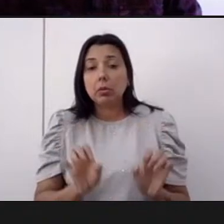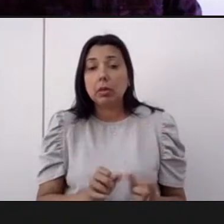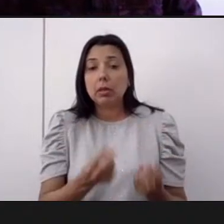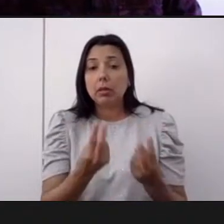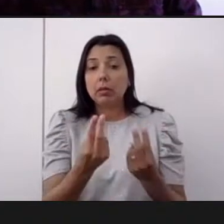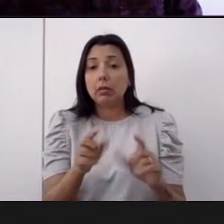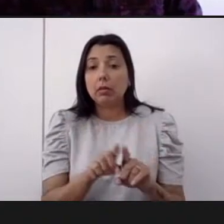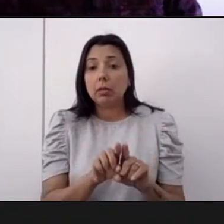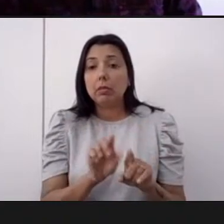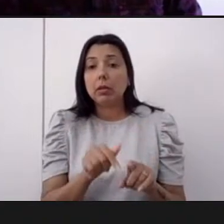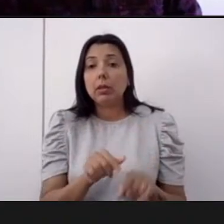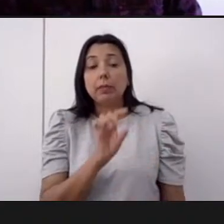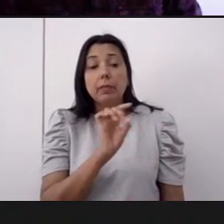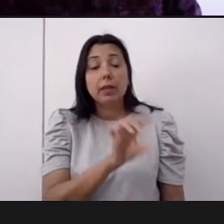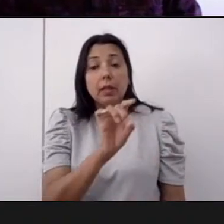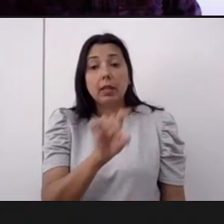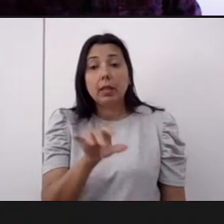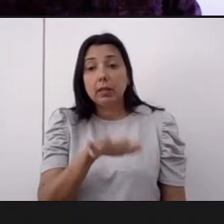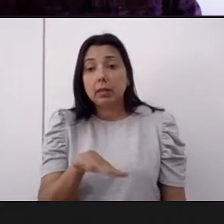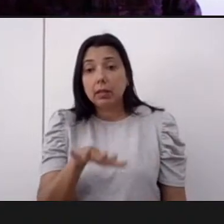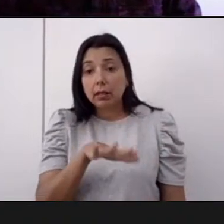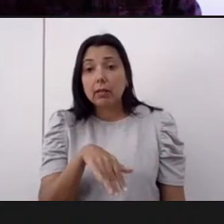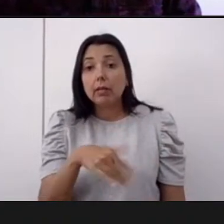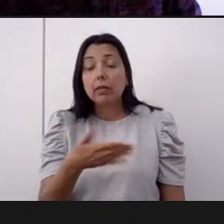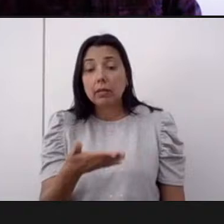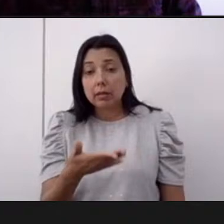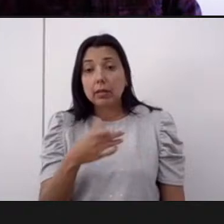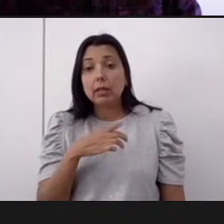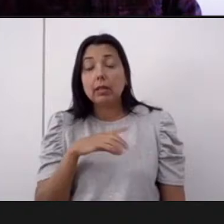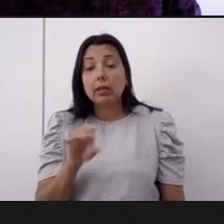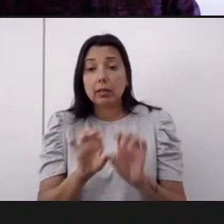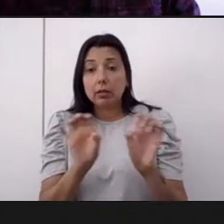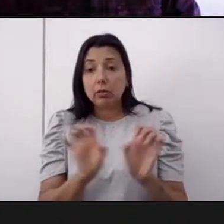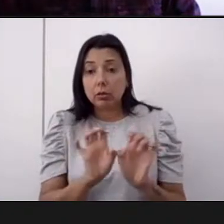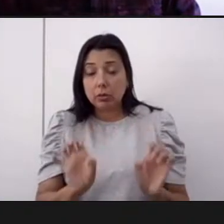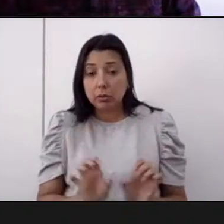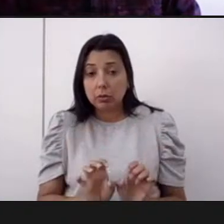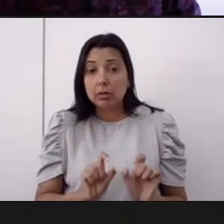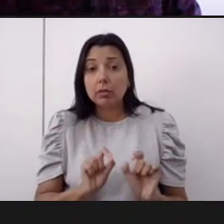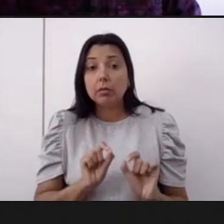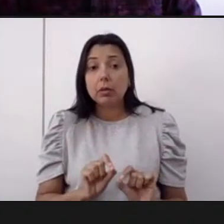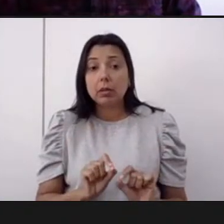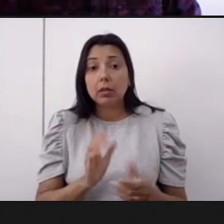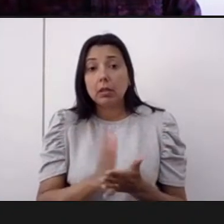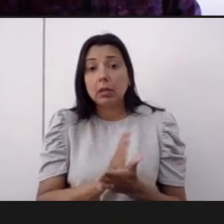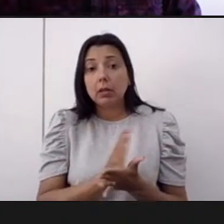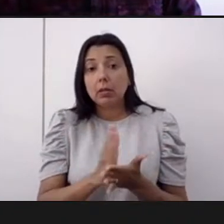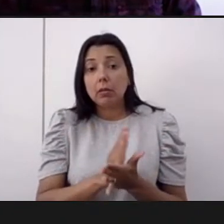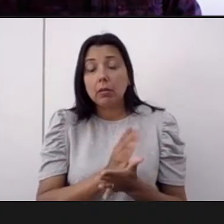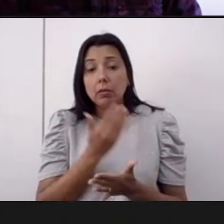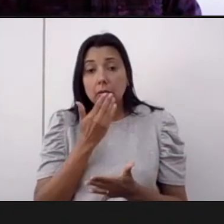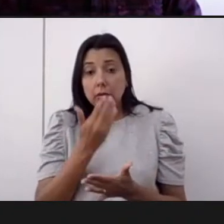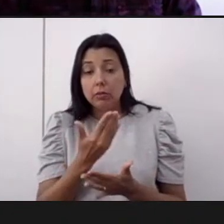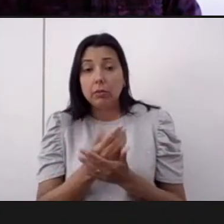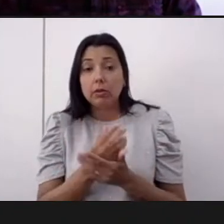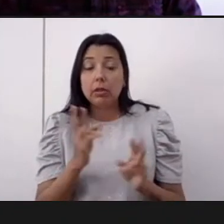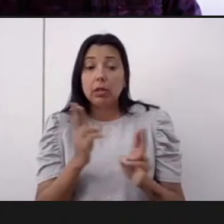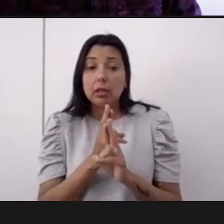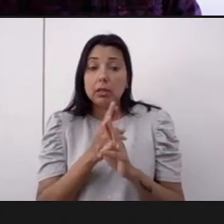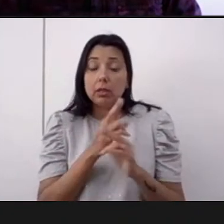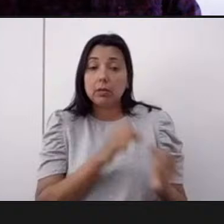each sector is structured by some specific institution and power relation. And so in the agri-food